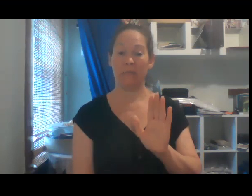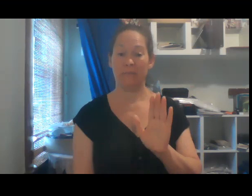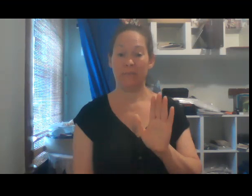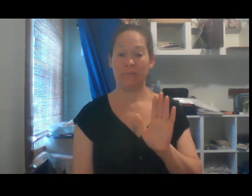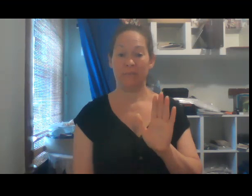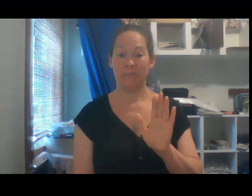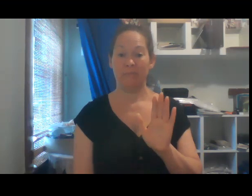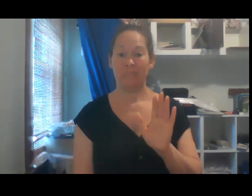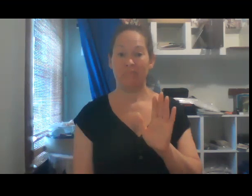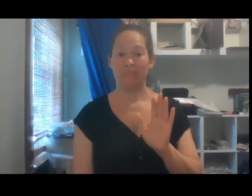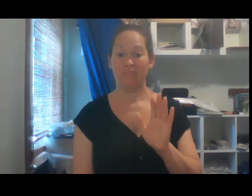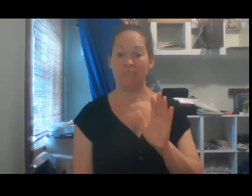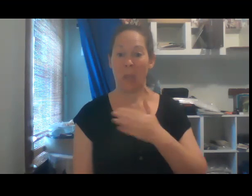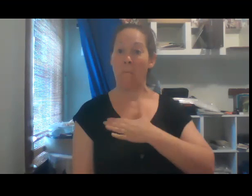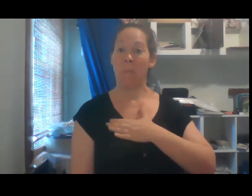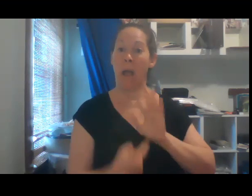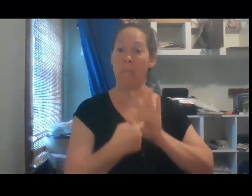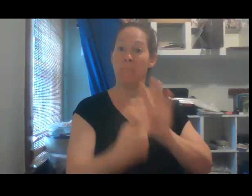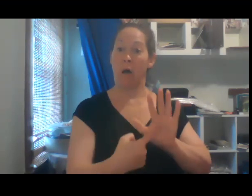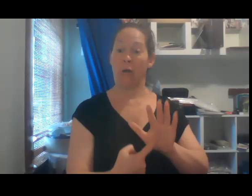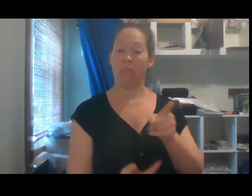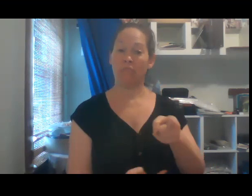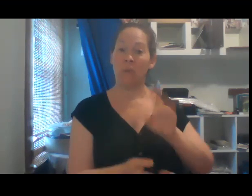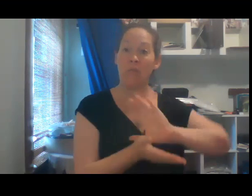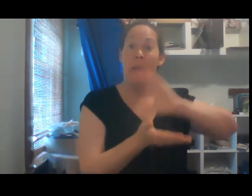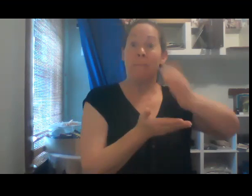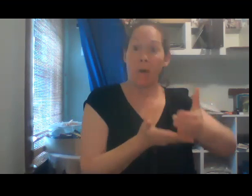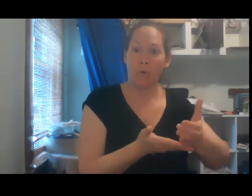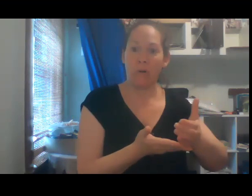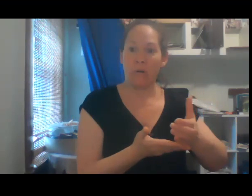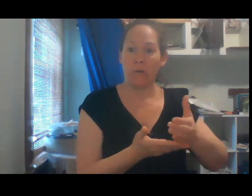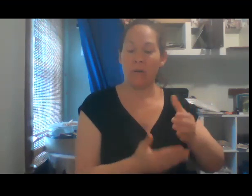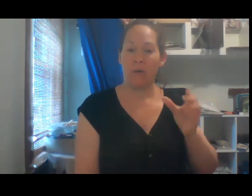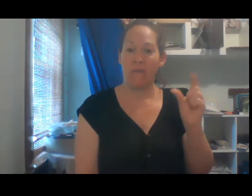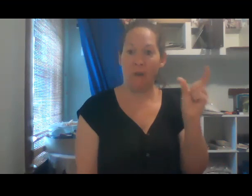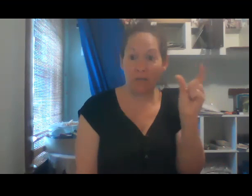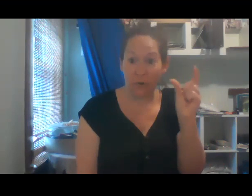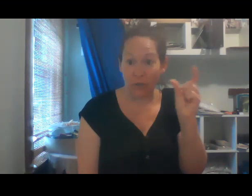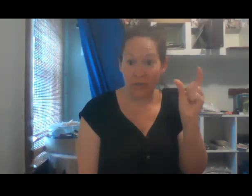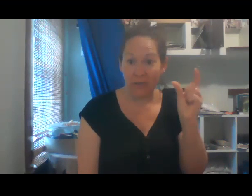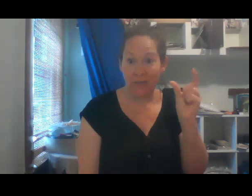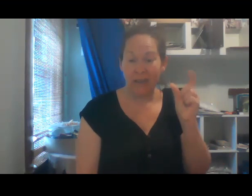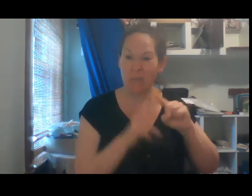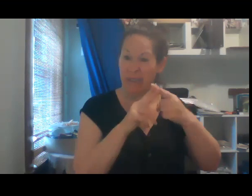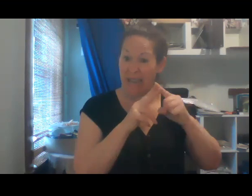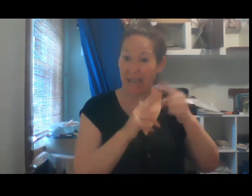And my model in this case is my amount of substance at a given time is my initial